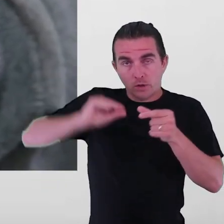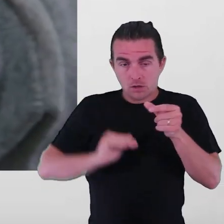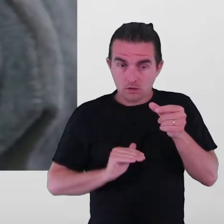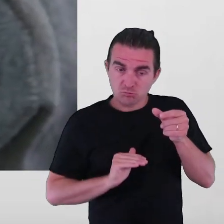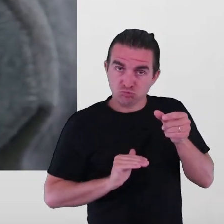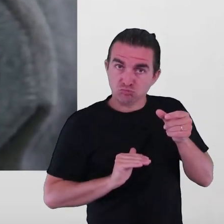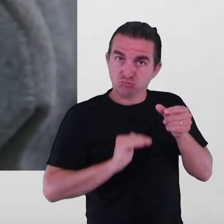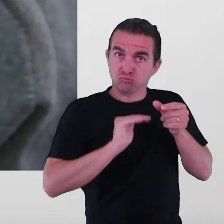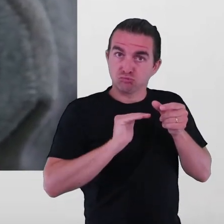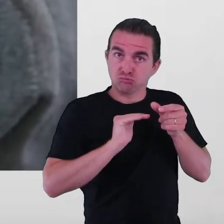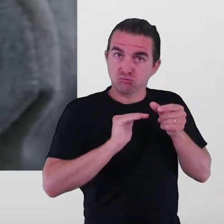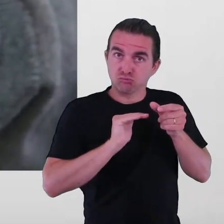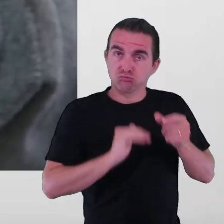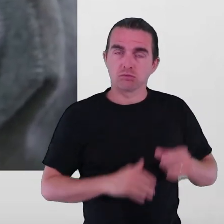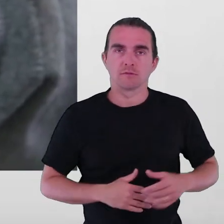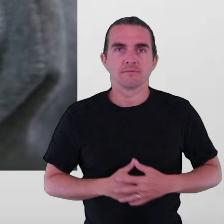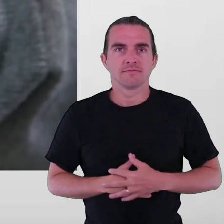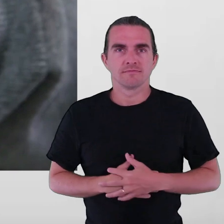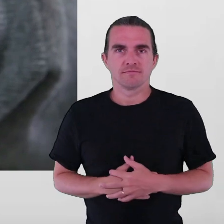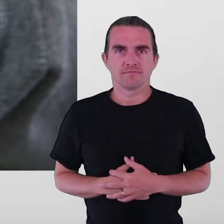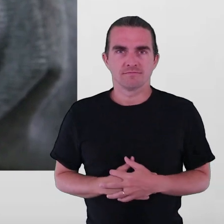the fluid.